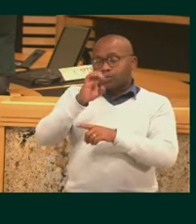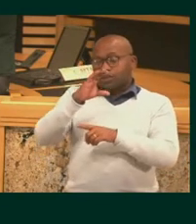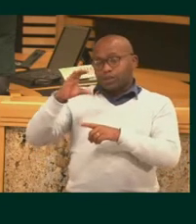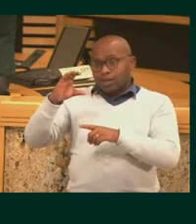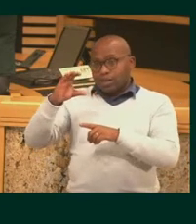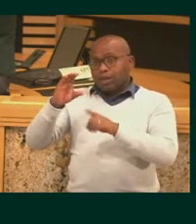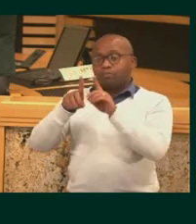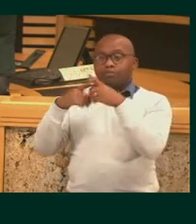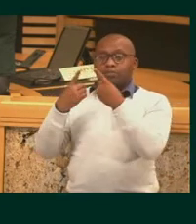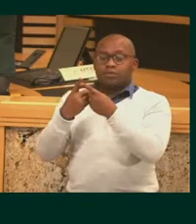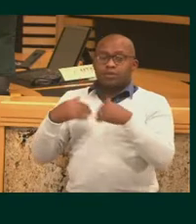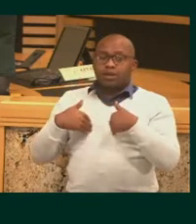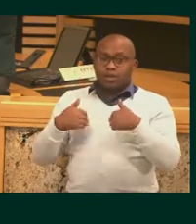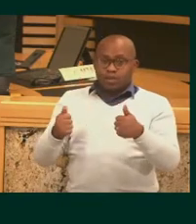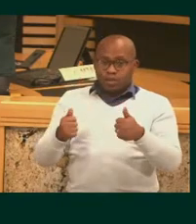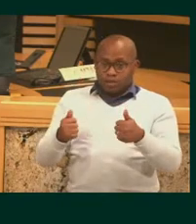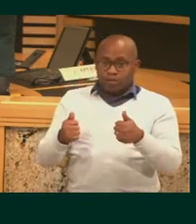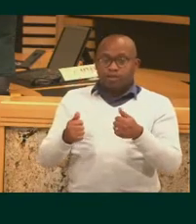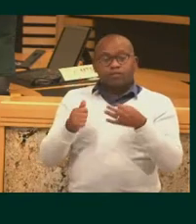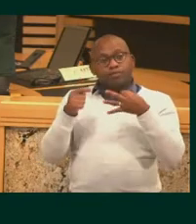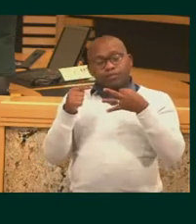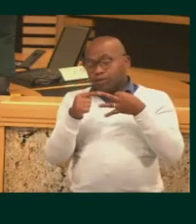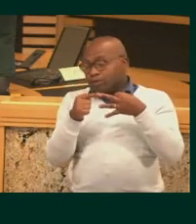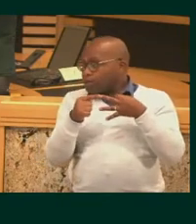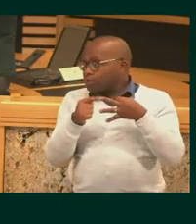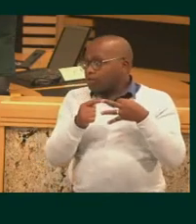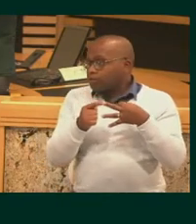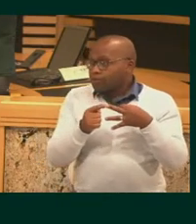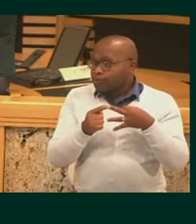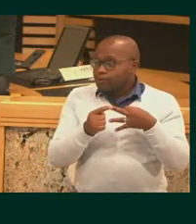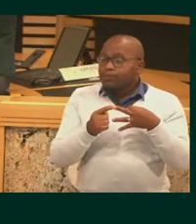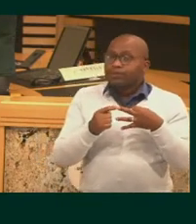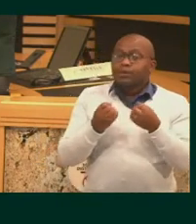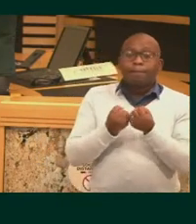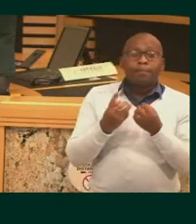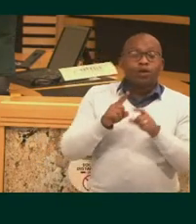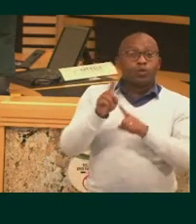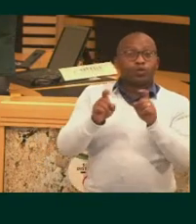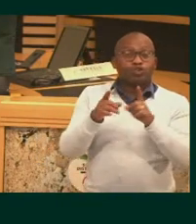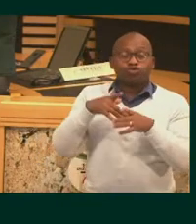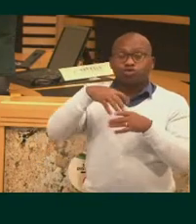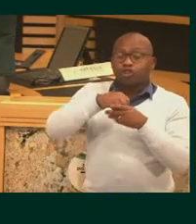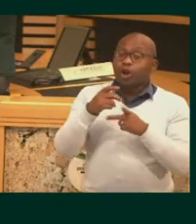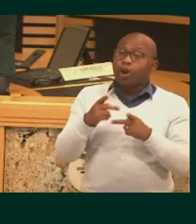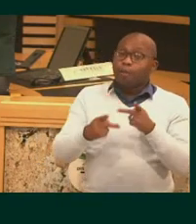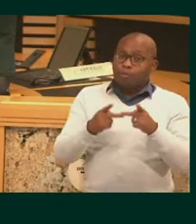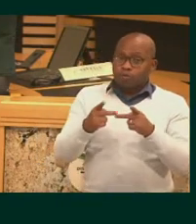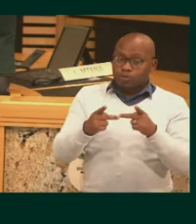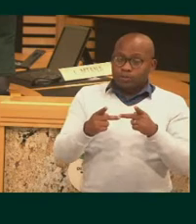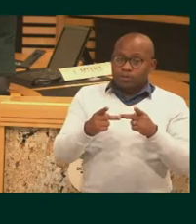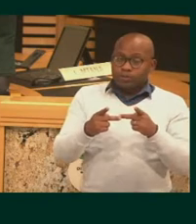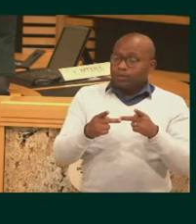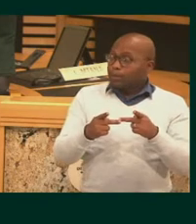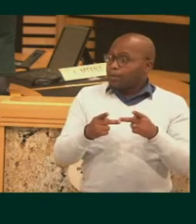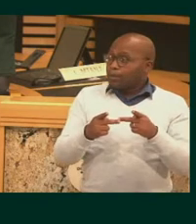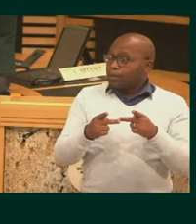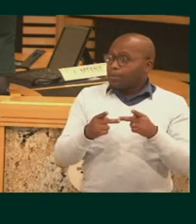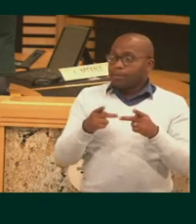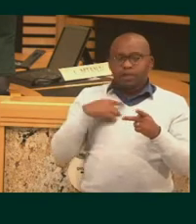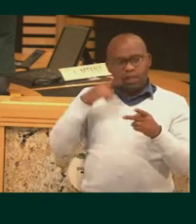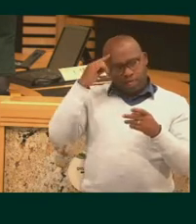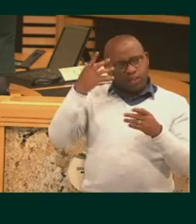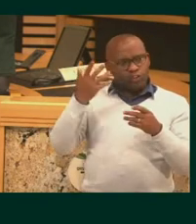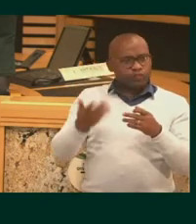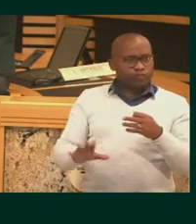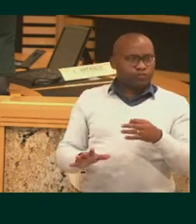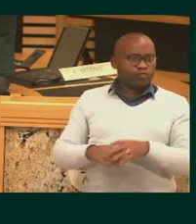Health question three a number of matters are still in the in process in respect of the above mentioned contracts I I think that's